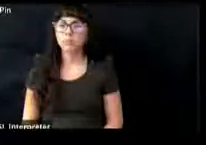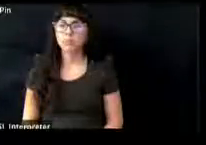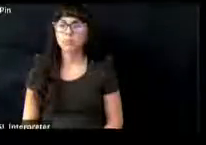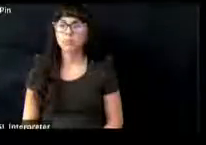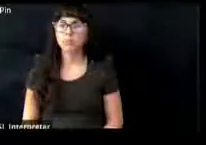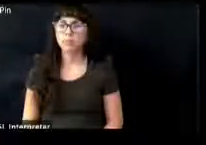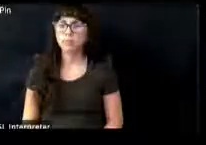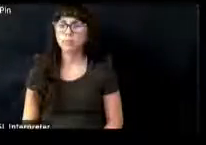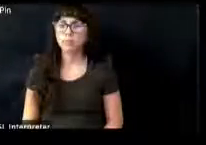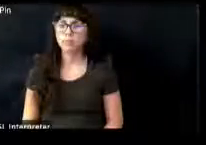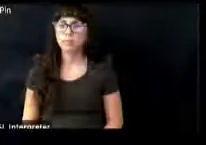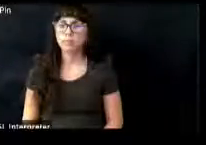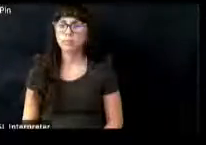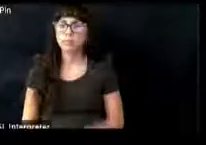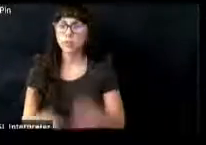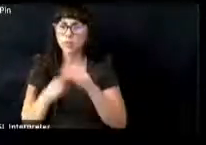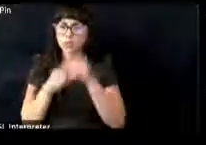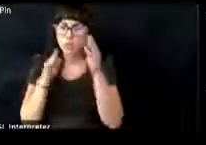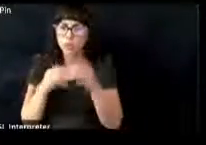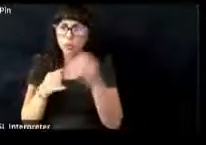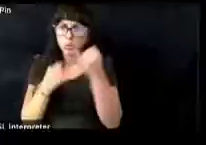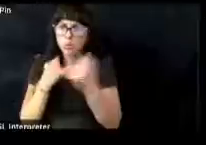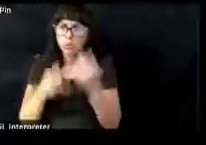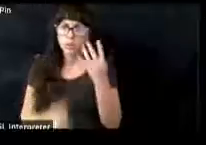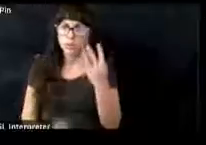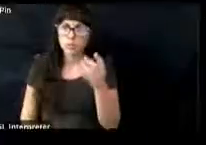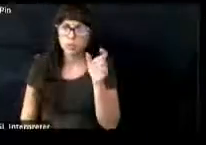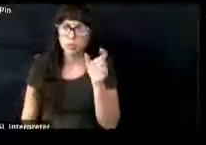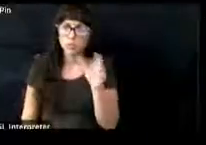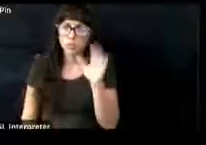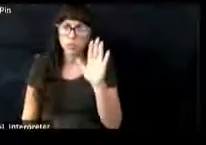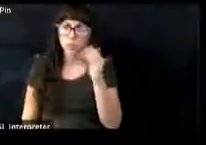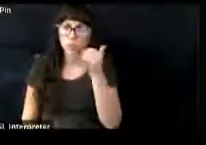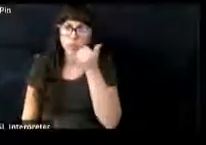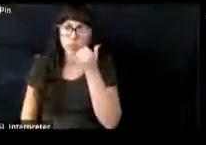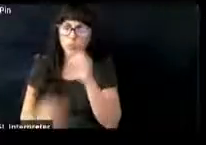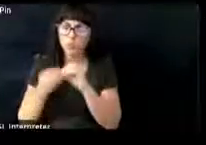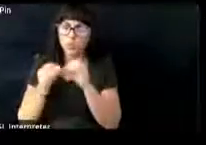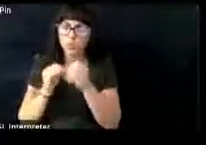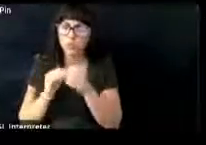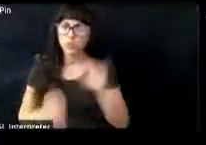Caller with the last 4 digits of your telephone number,